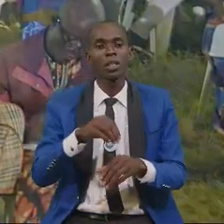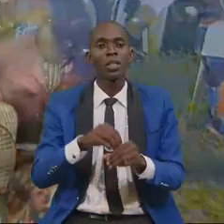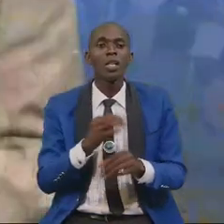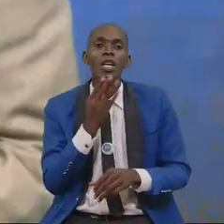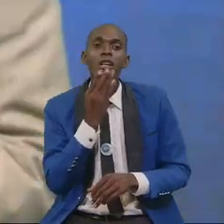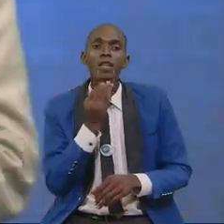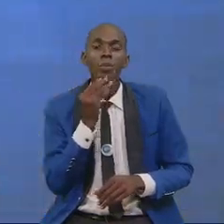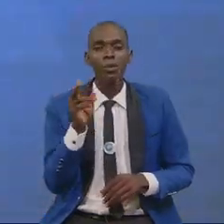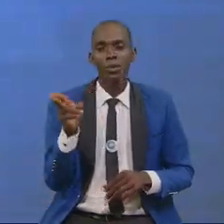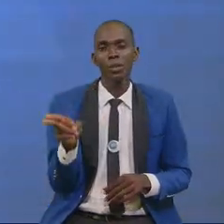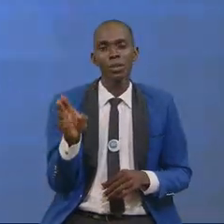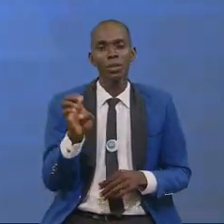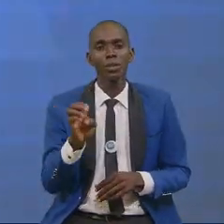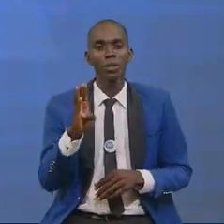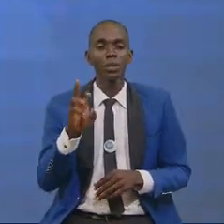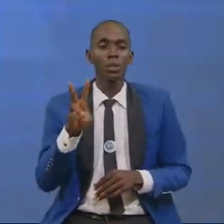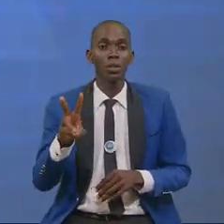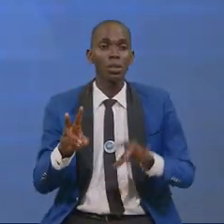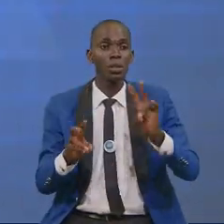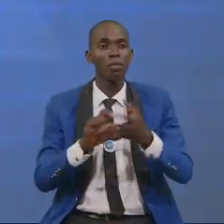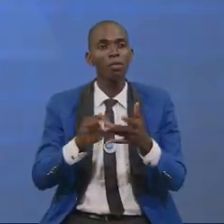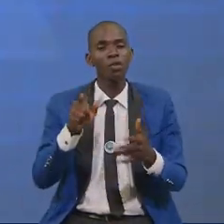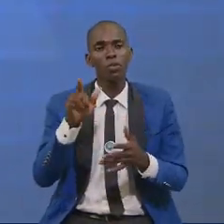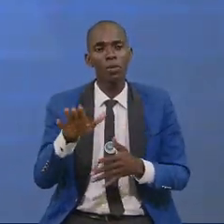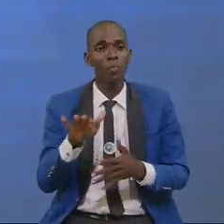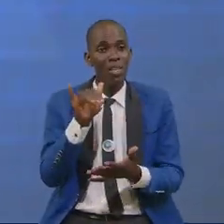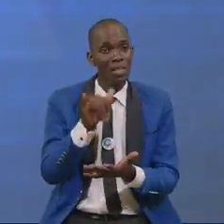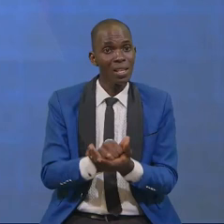7, reading from verse 25. Wherefore